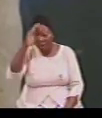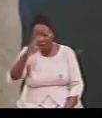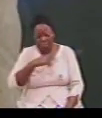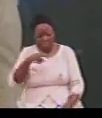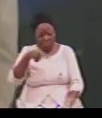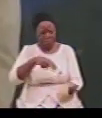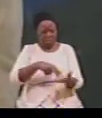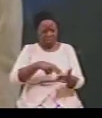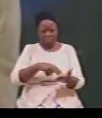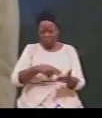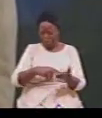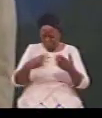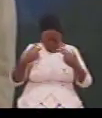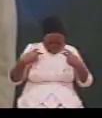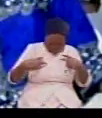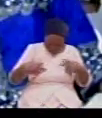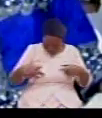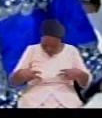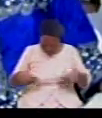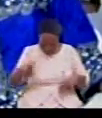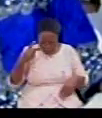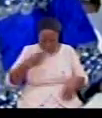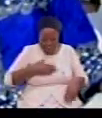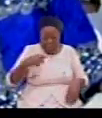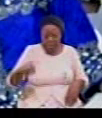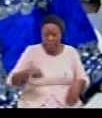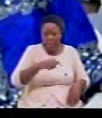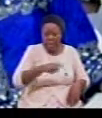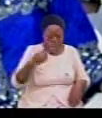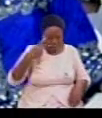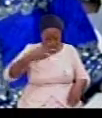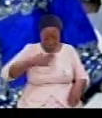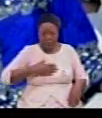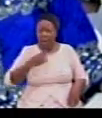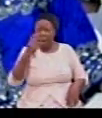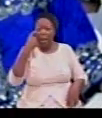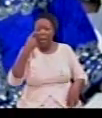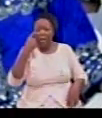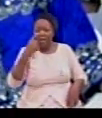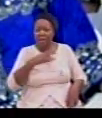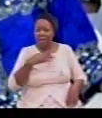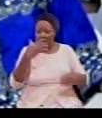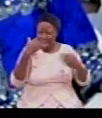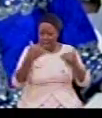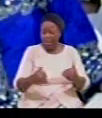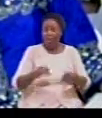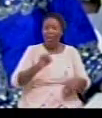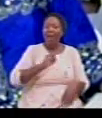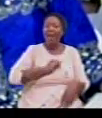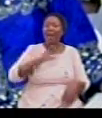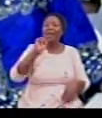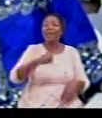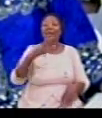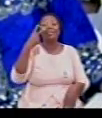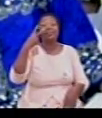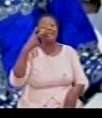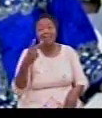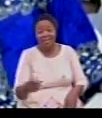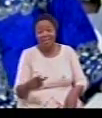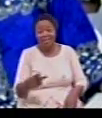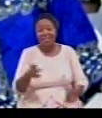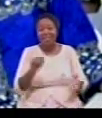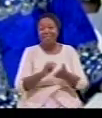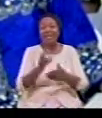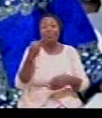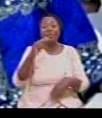rose up. He said, look at my leg and look at my eyes. Now I can see. That